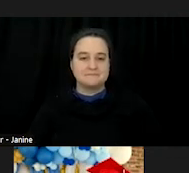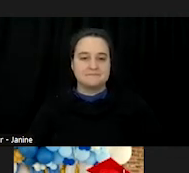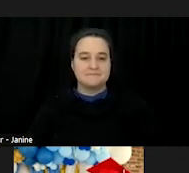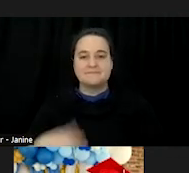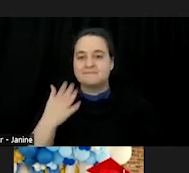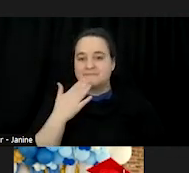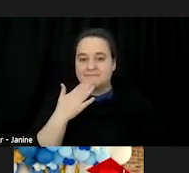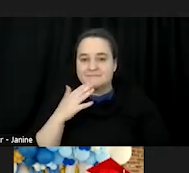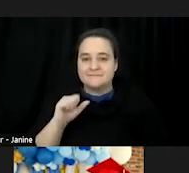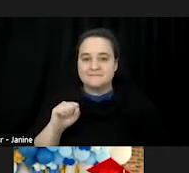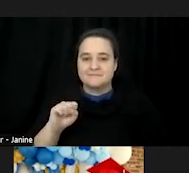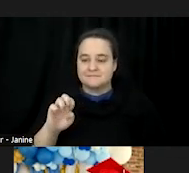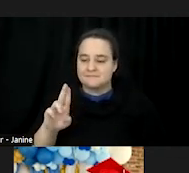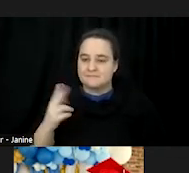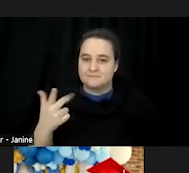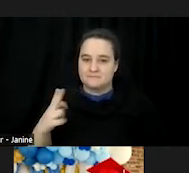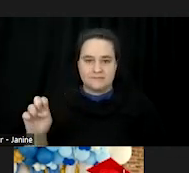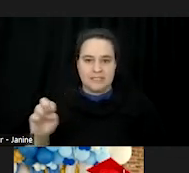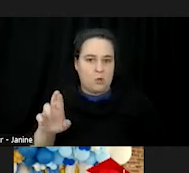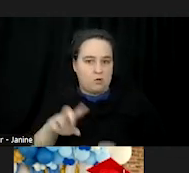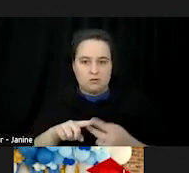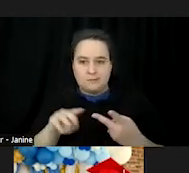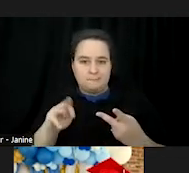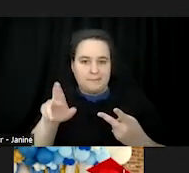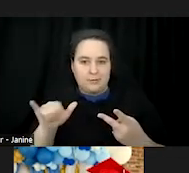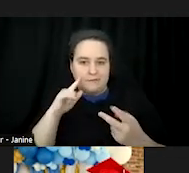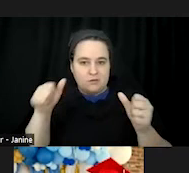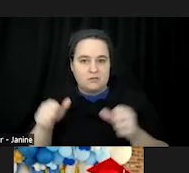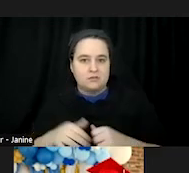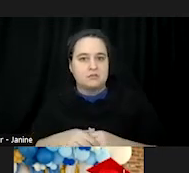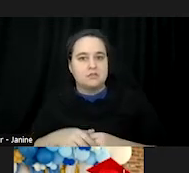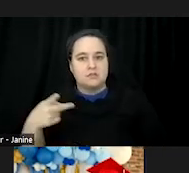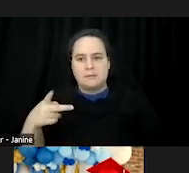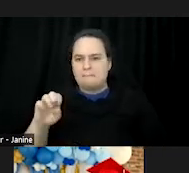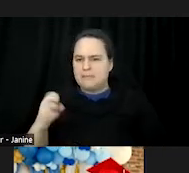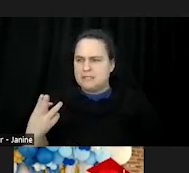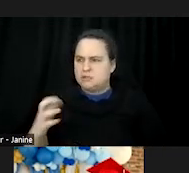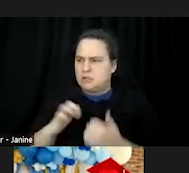Thank you, Singhi, for or Mary for posting that. How do you answer?